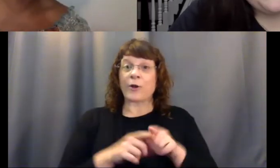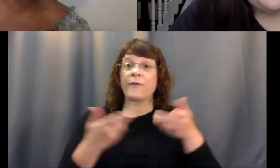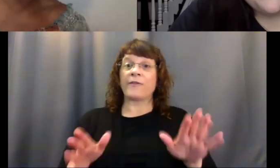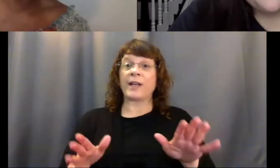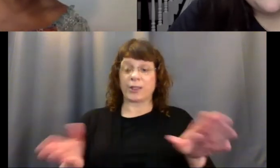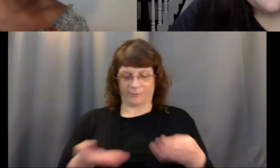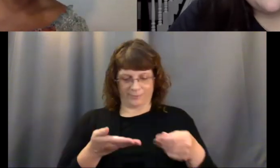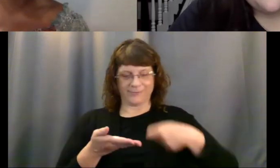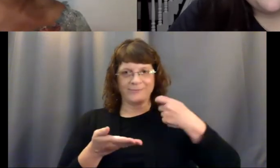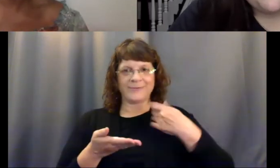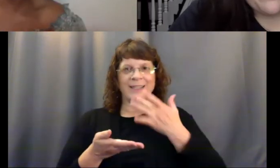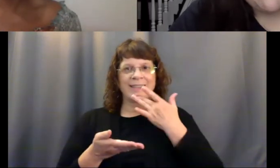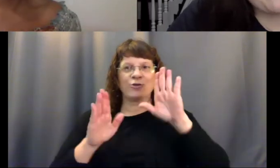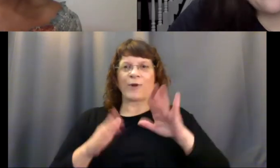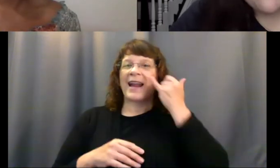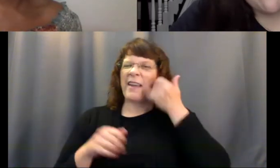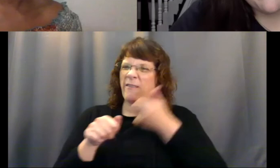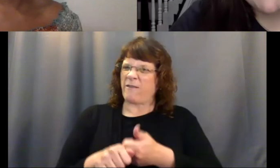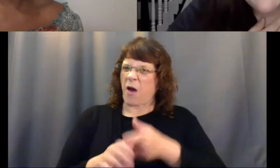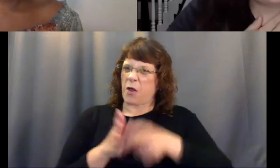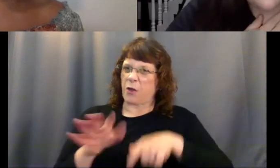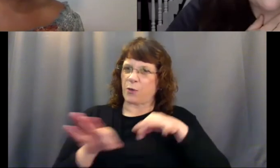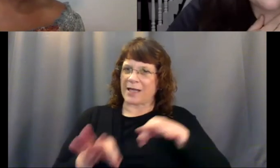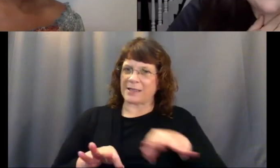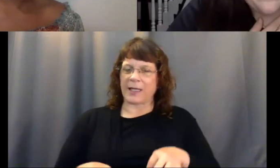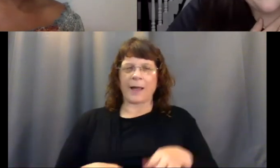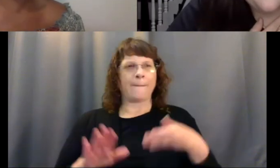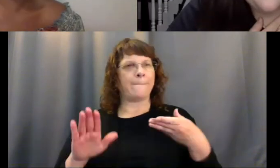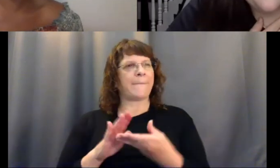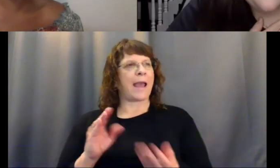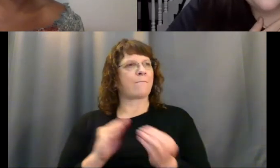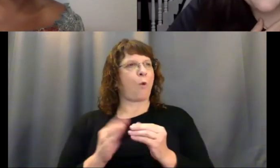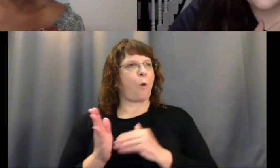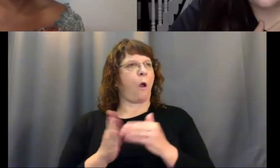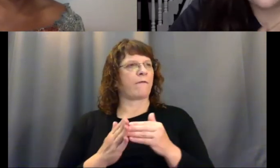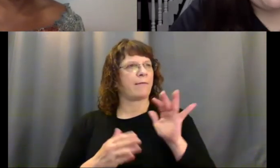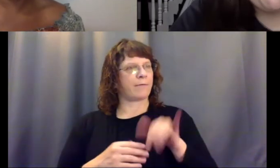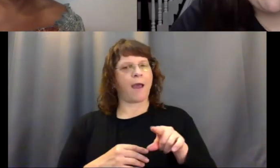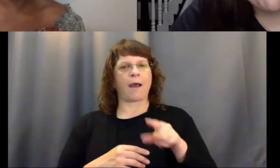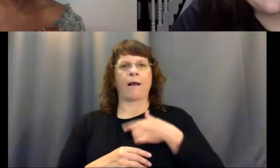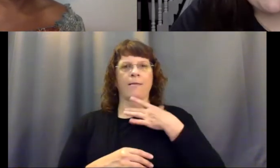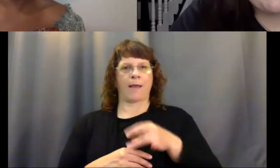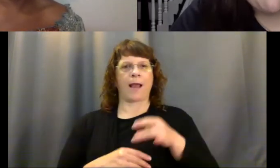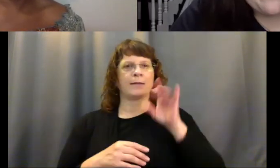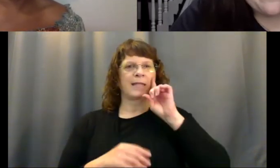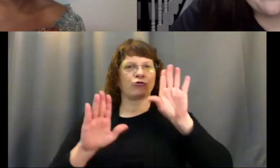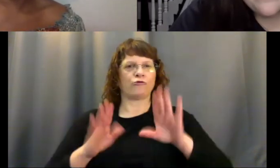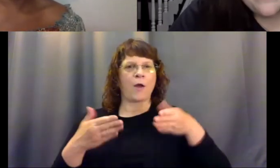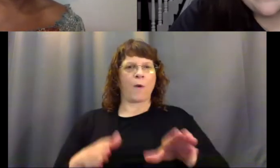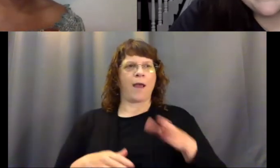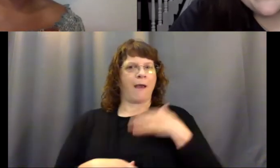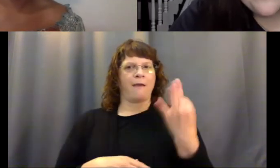great as long as you follow the recipe. Wow. Bake more often. I'm taking that to heart today. That sounds like a great way for me to spend my Friday